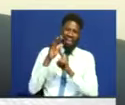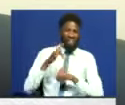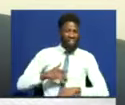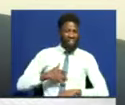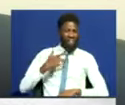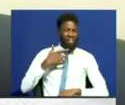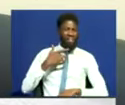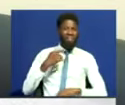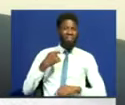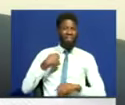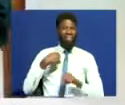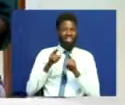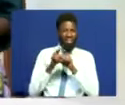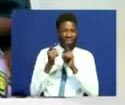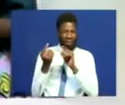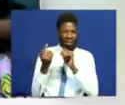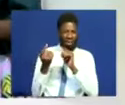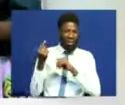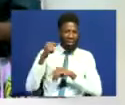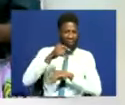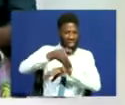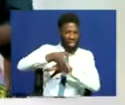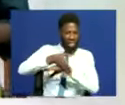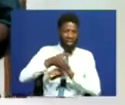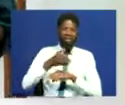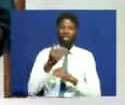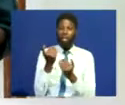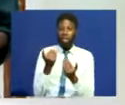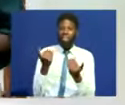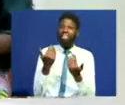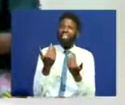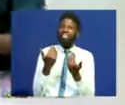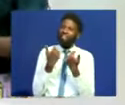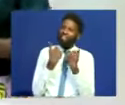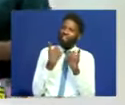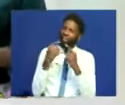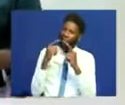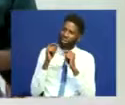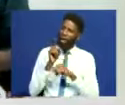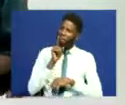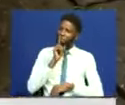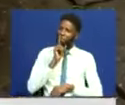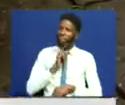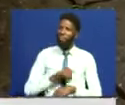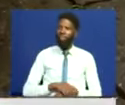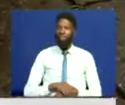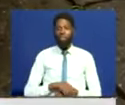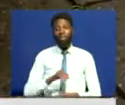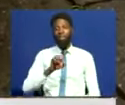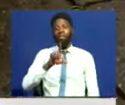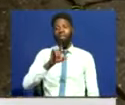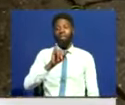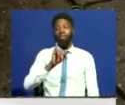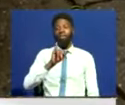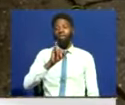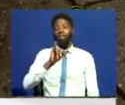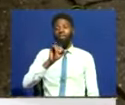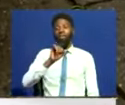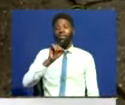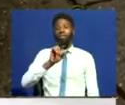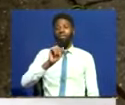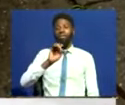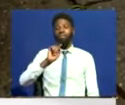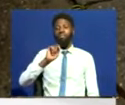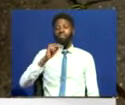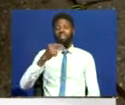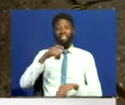anawaambia wasijaribu kuongea. For Elizabeth Wambui, her love story turned into a nightmare when she got pregnant. I just